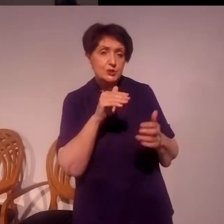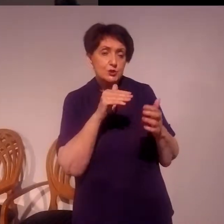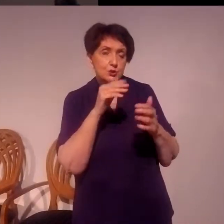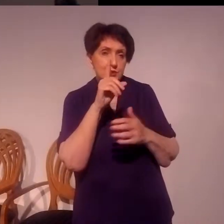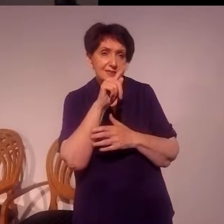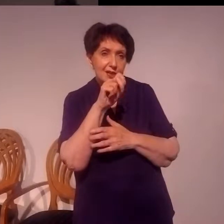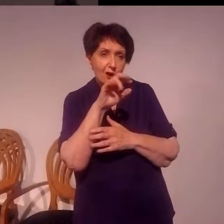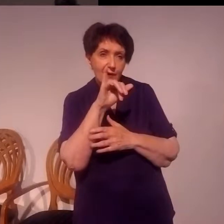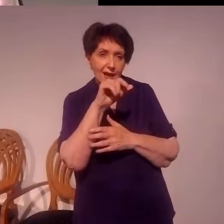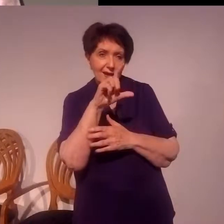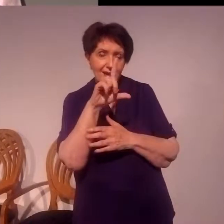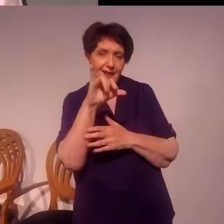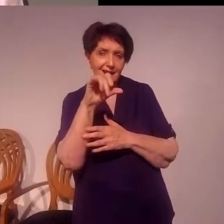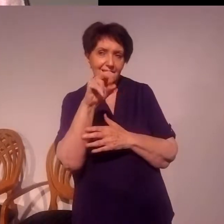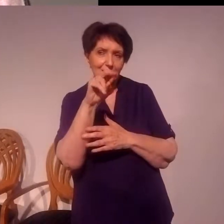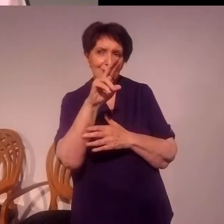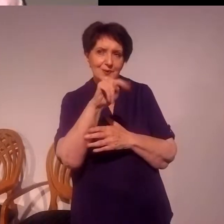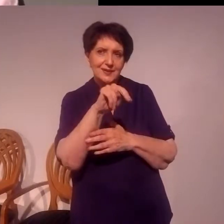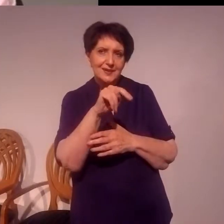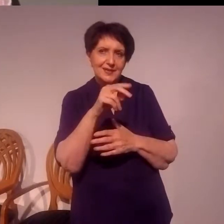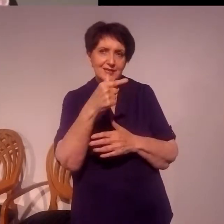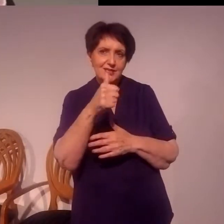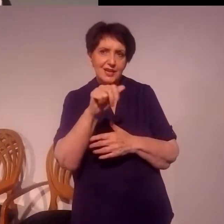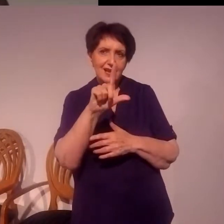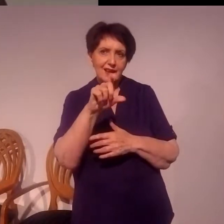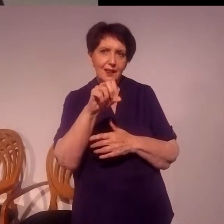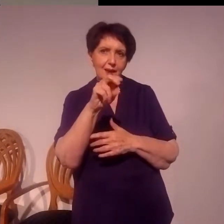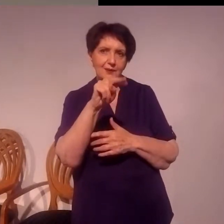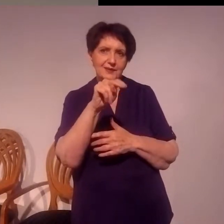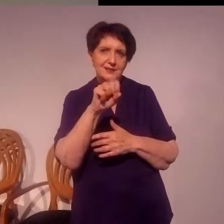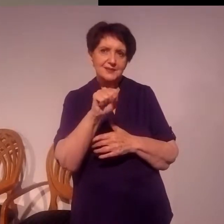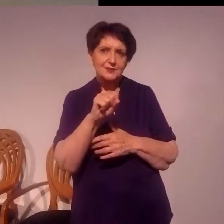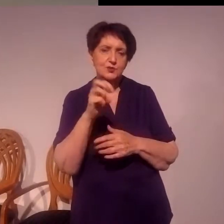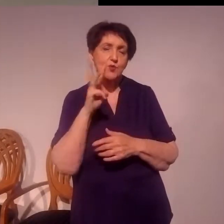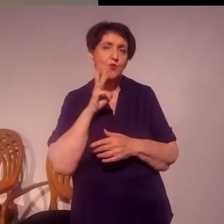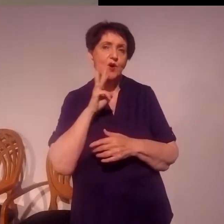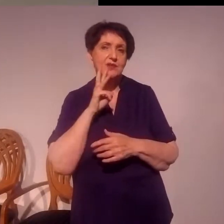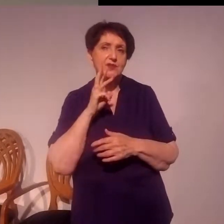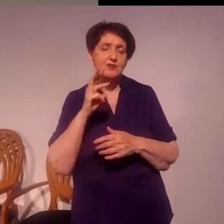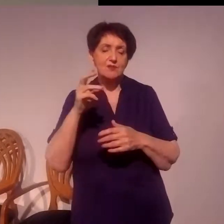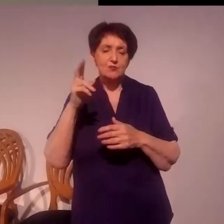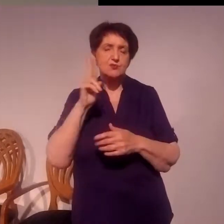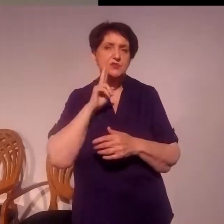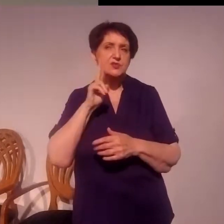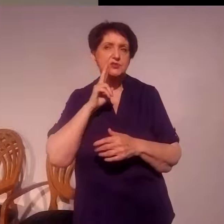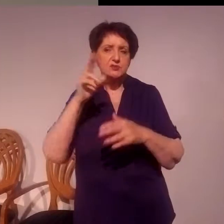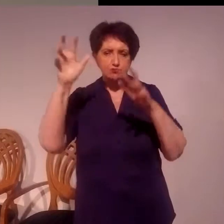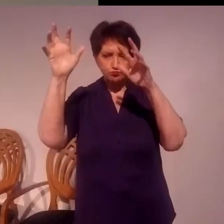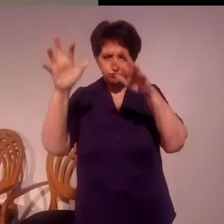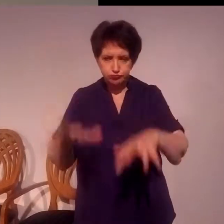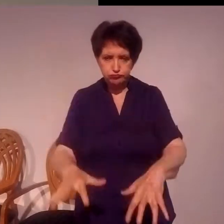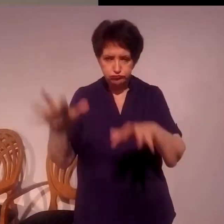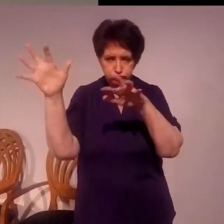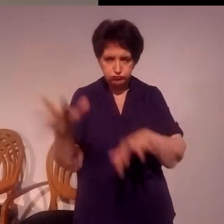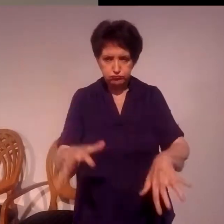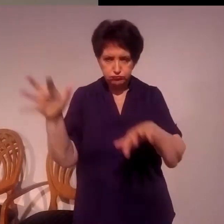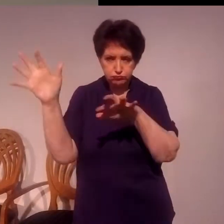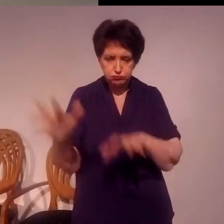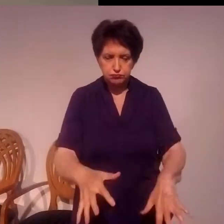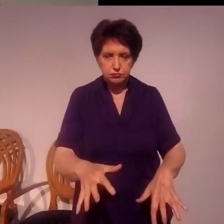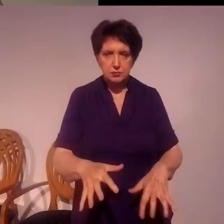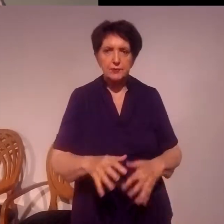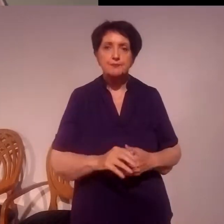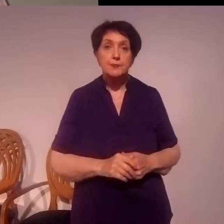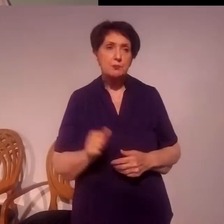South Texas. And yet every single person can make a significant difference on this topic